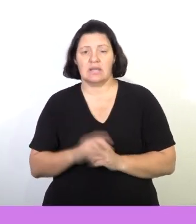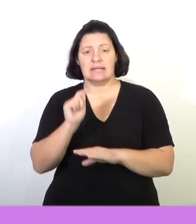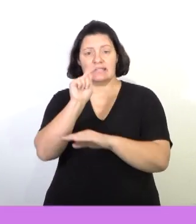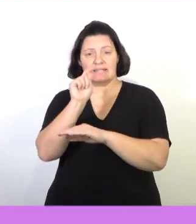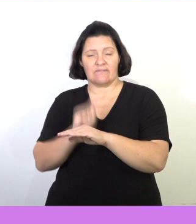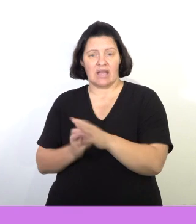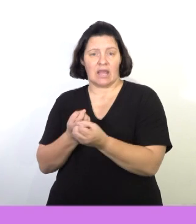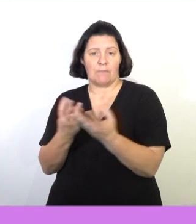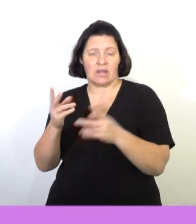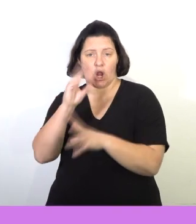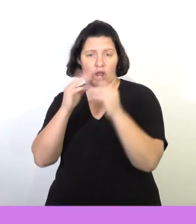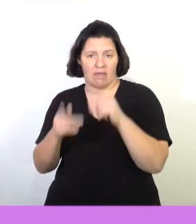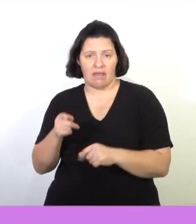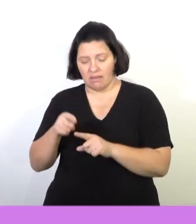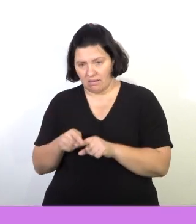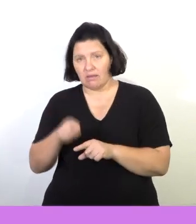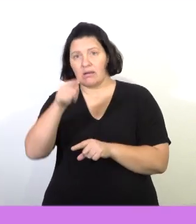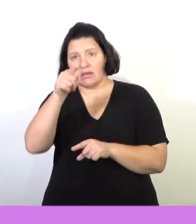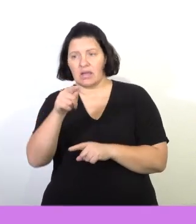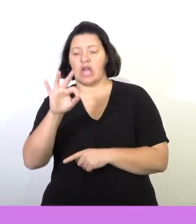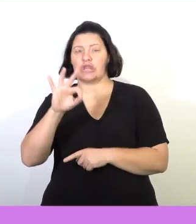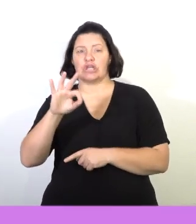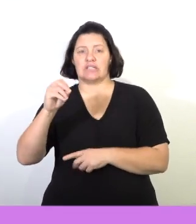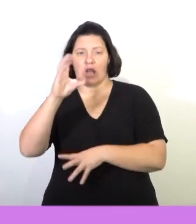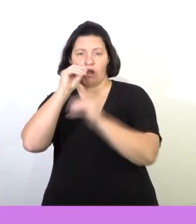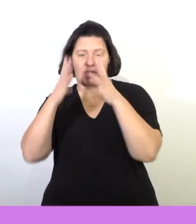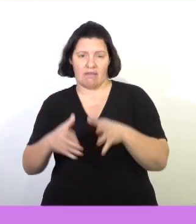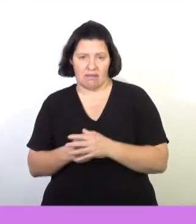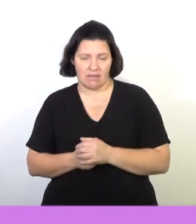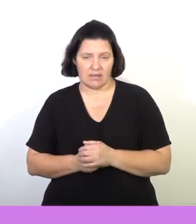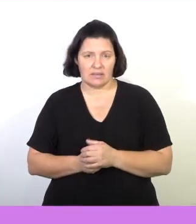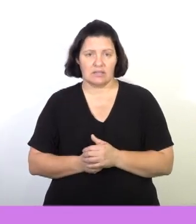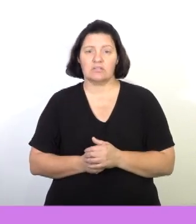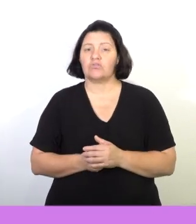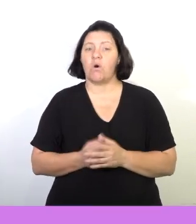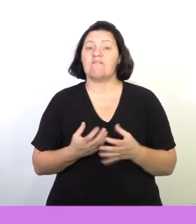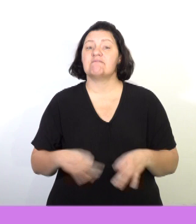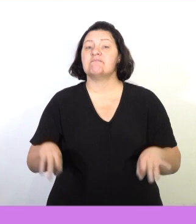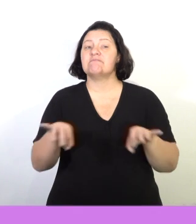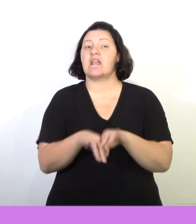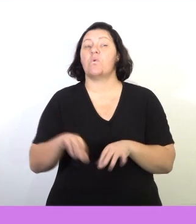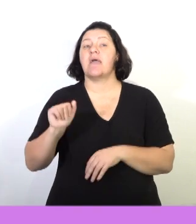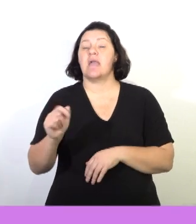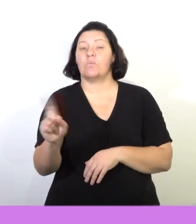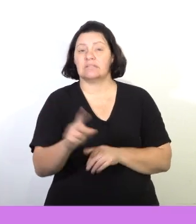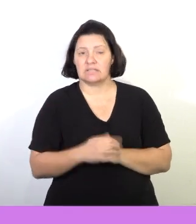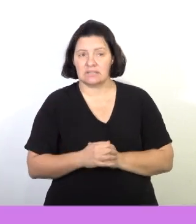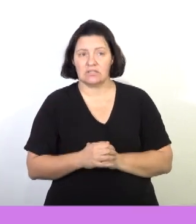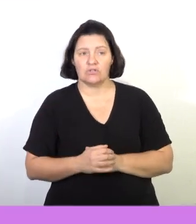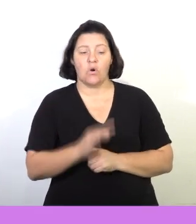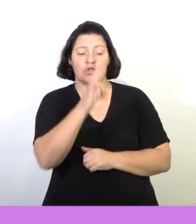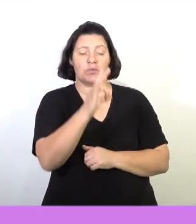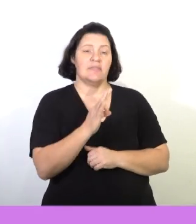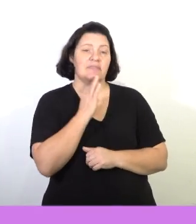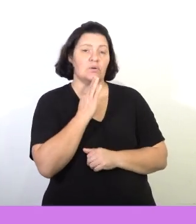3,500 divided by the number of learners. In this case, we have 30 learners. So what is the value of A?